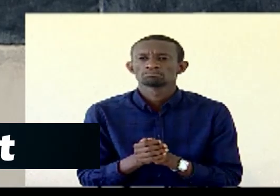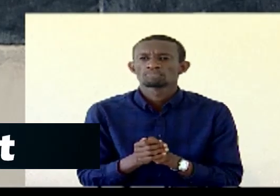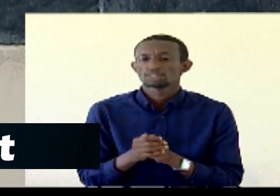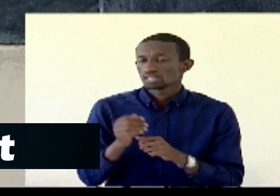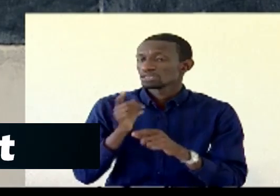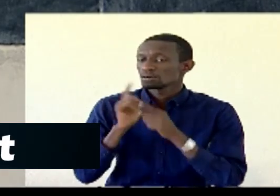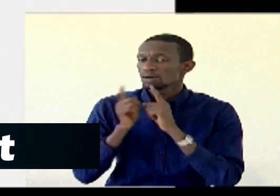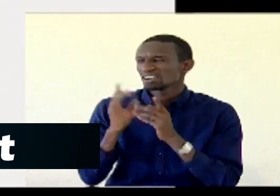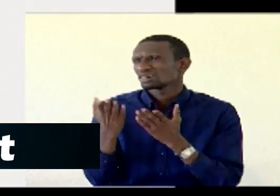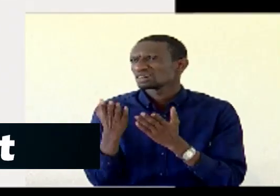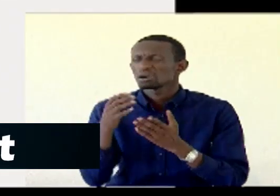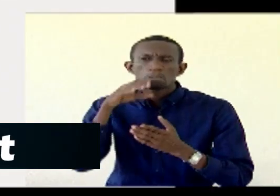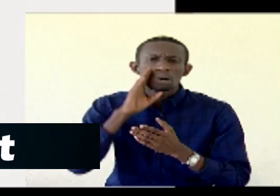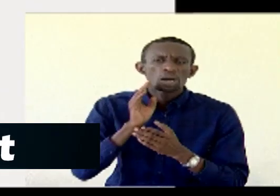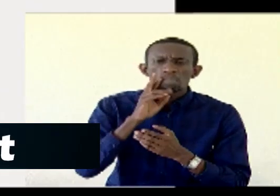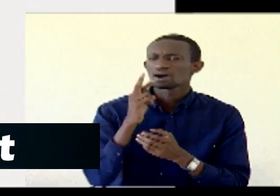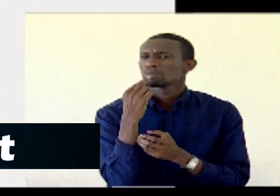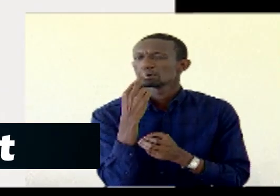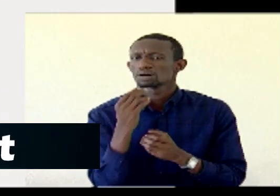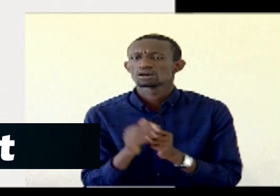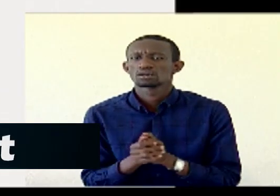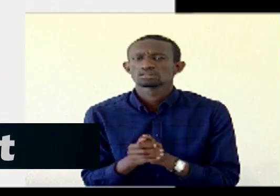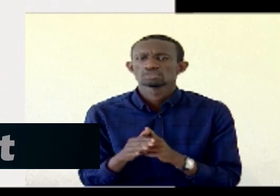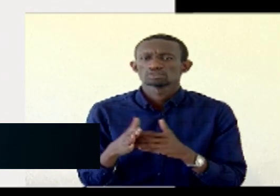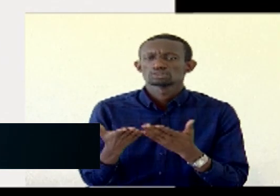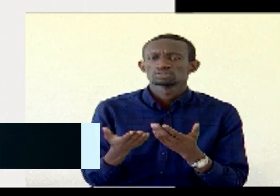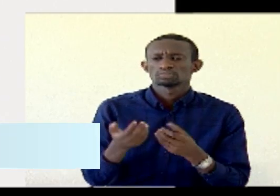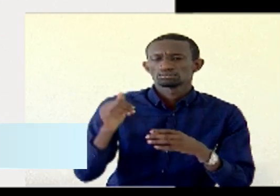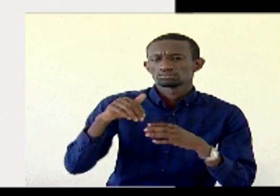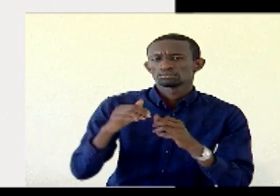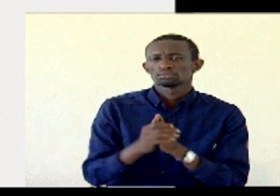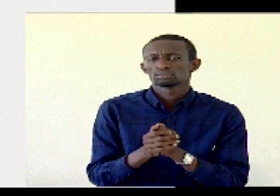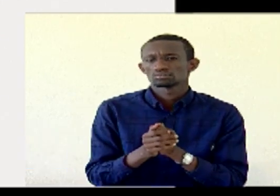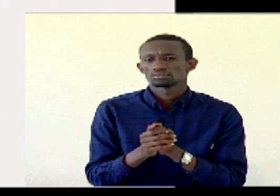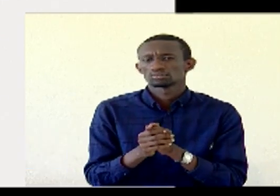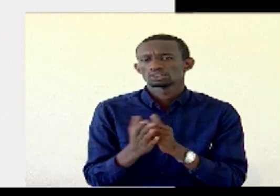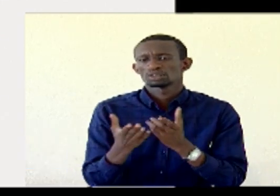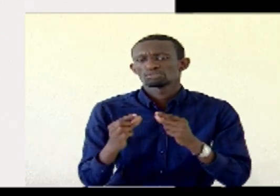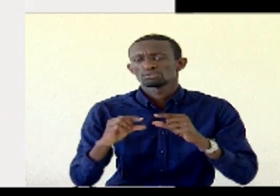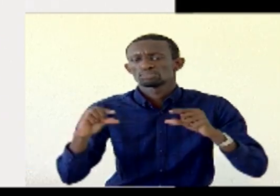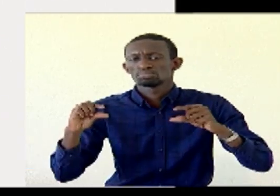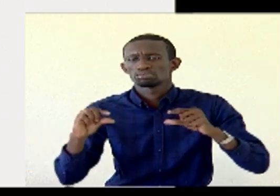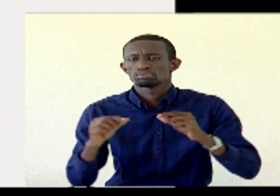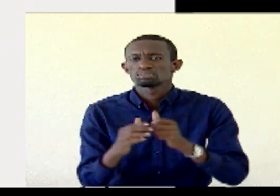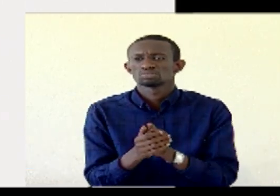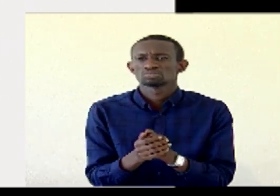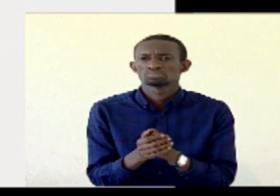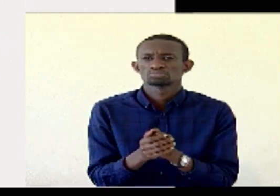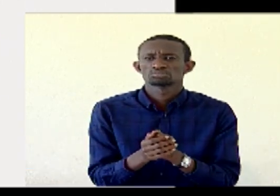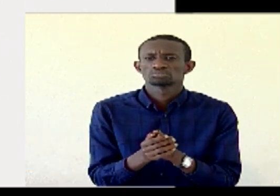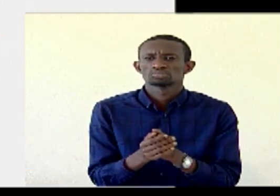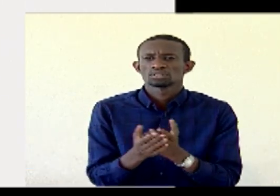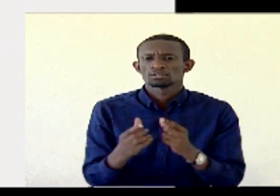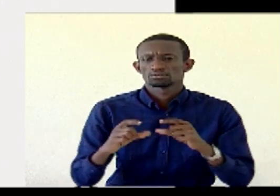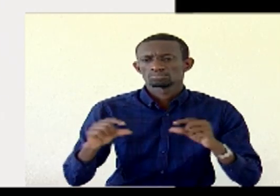in color. They lie near the back of the abdomen cavity, about the level of a waistline, which is about the level of a